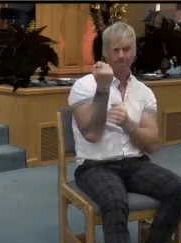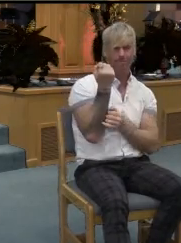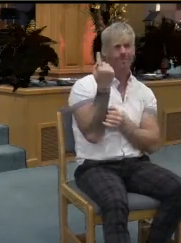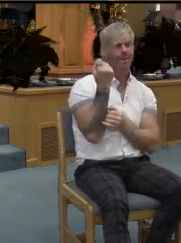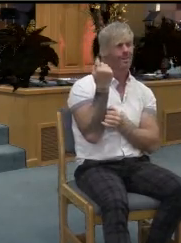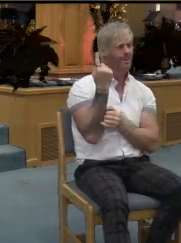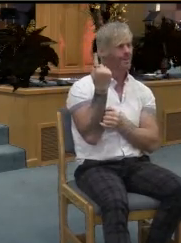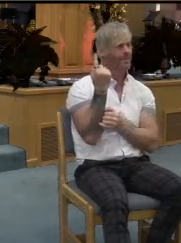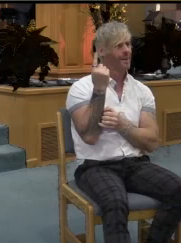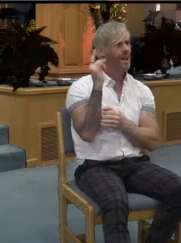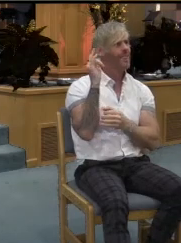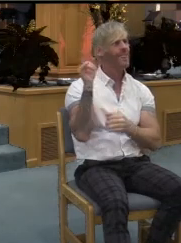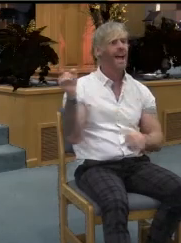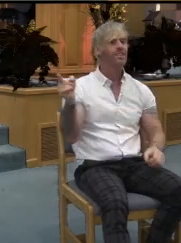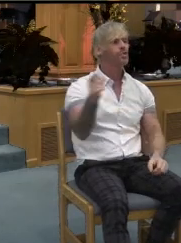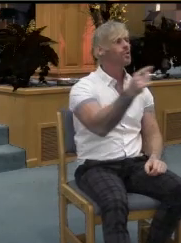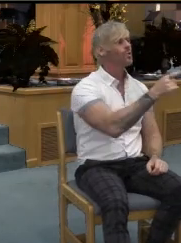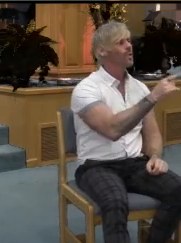you're in church.